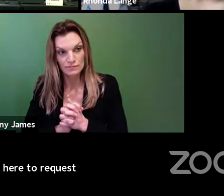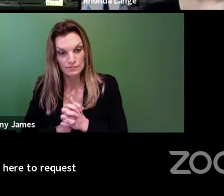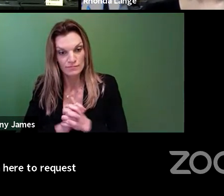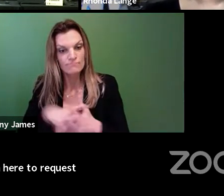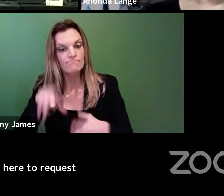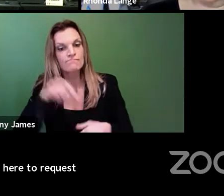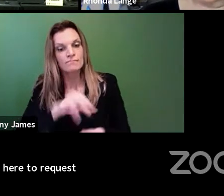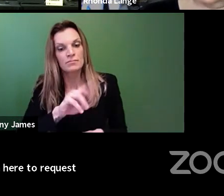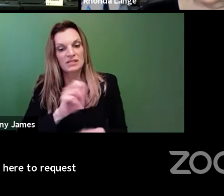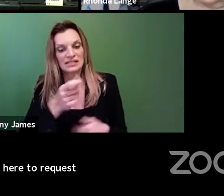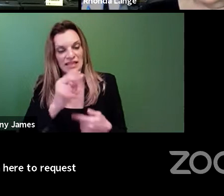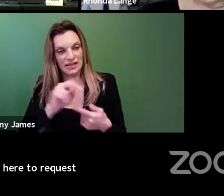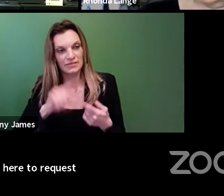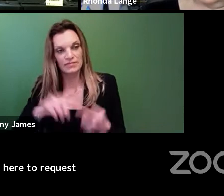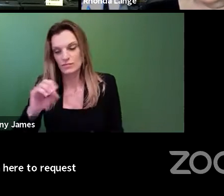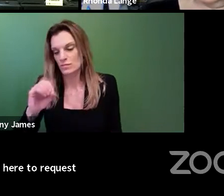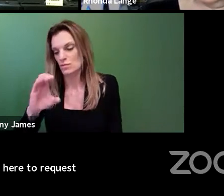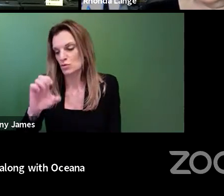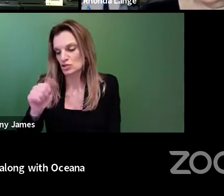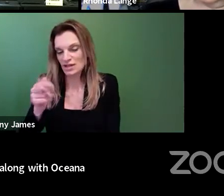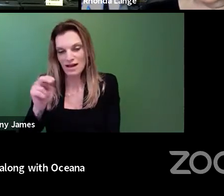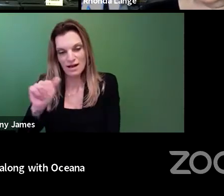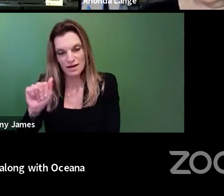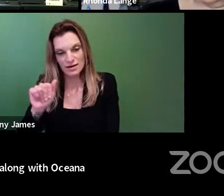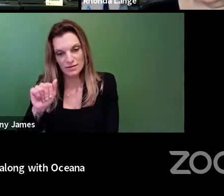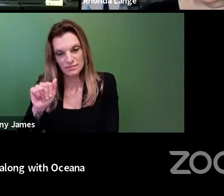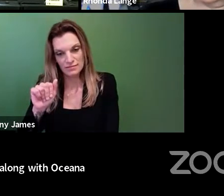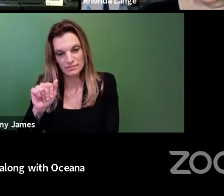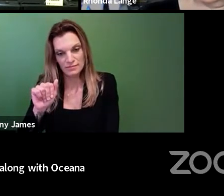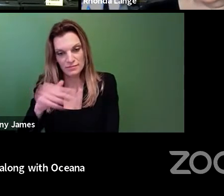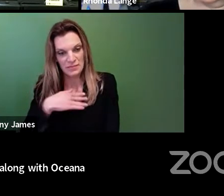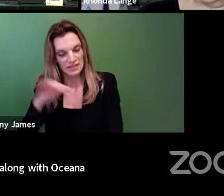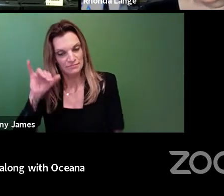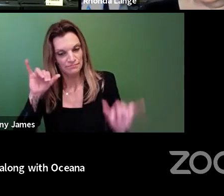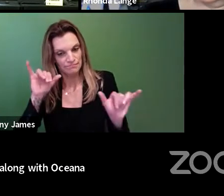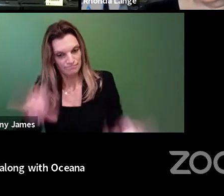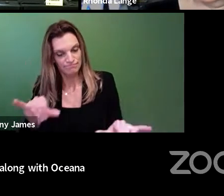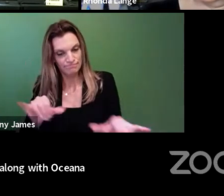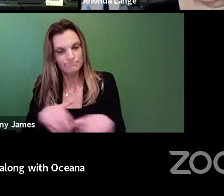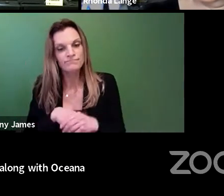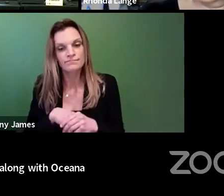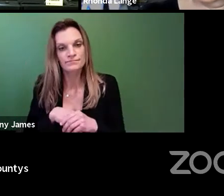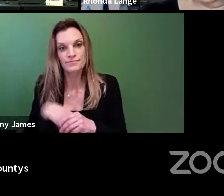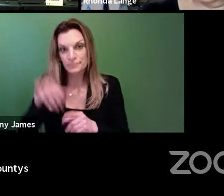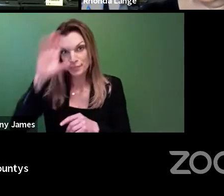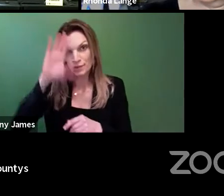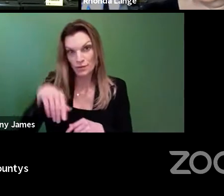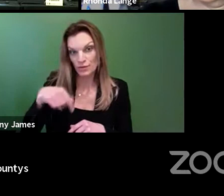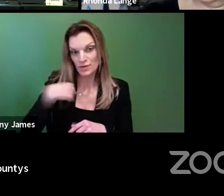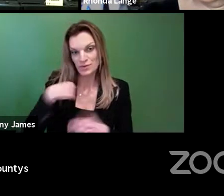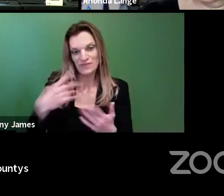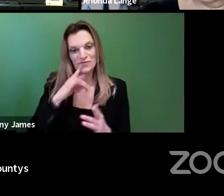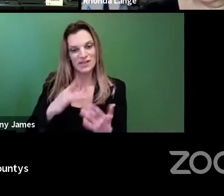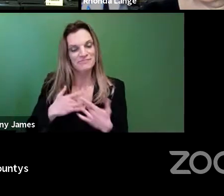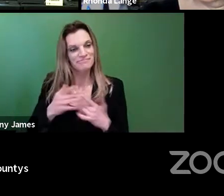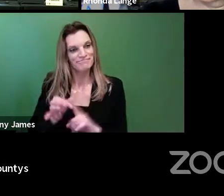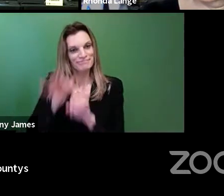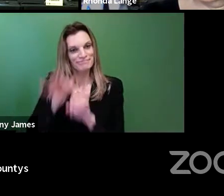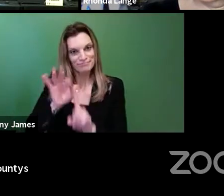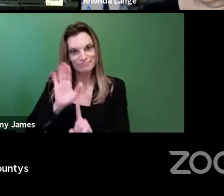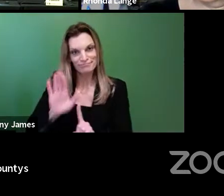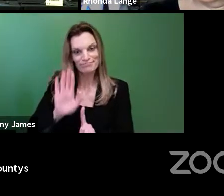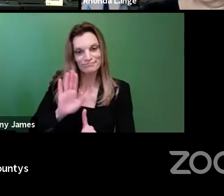Ottawa counties for several reasons. We have a very unique lakeshore, as you know here, which has